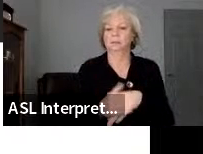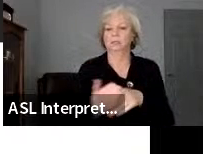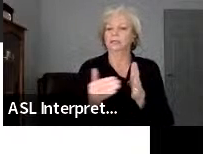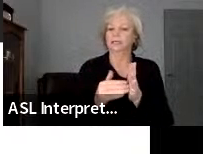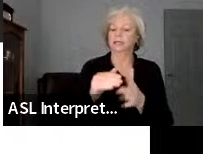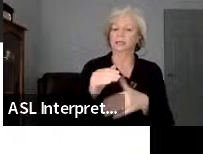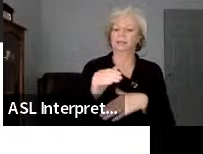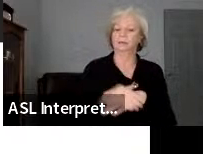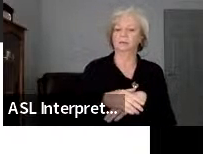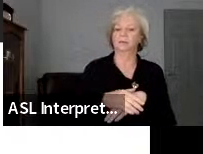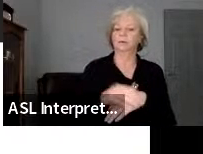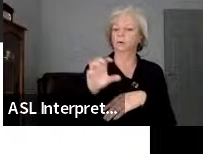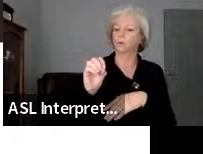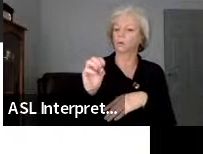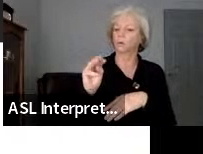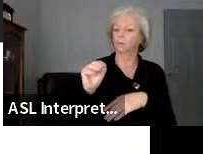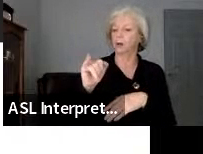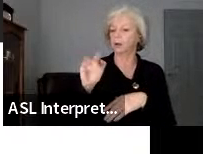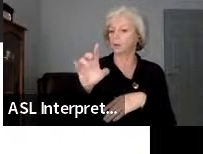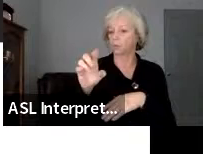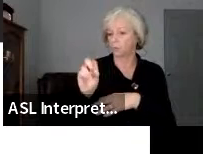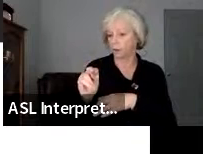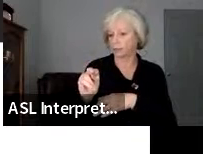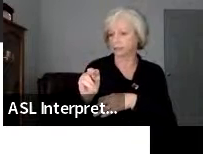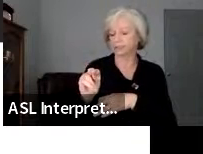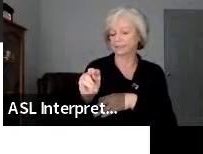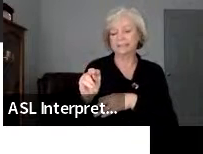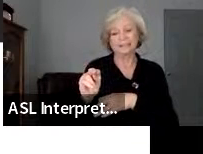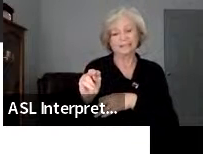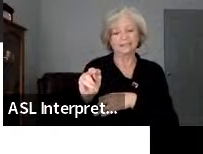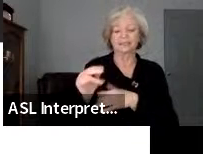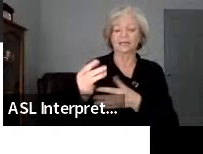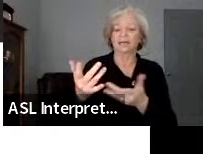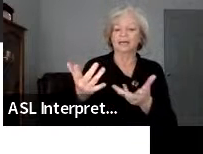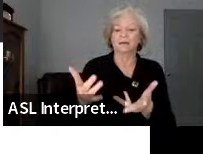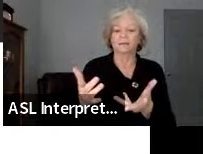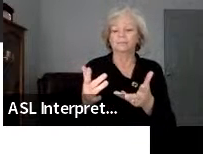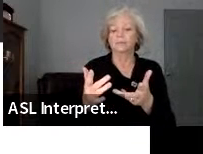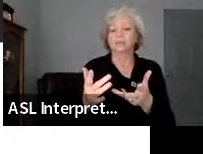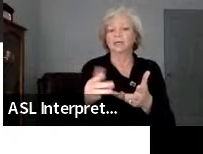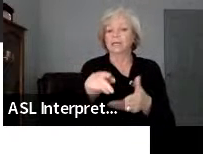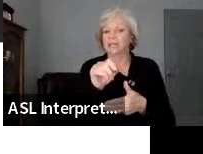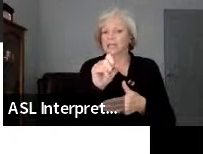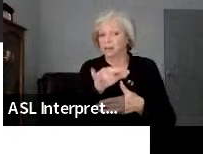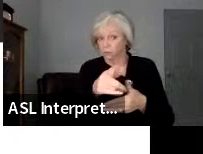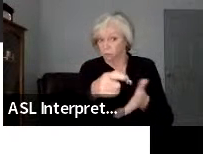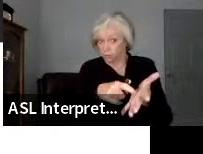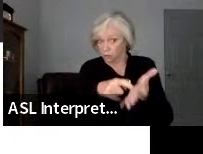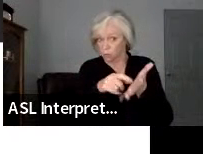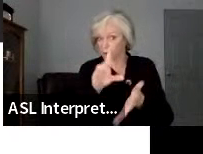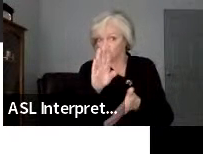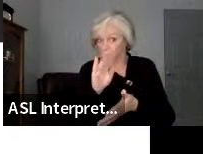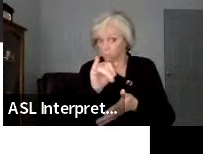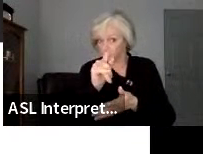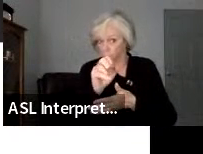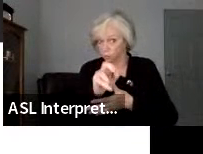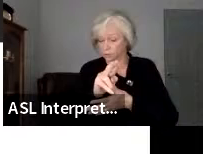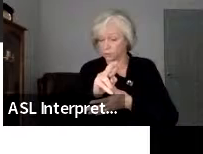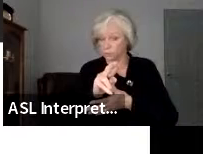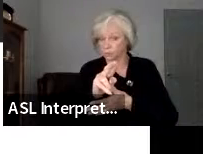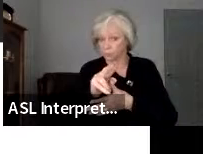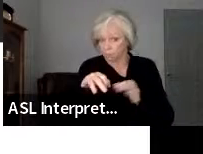there, and I can't stress this enough. If you're due to get boosted, don't wait, get that booster.